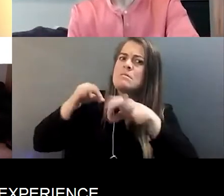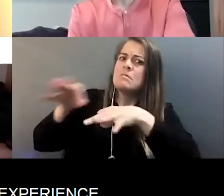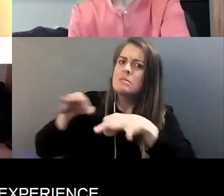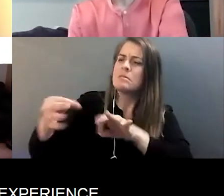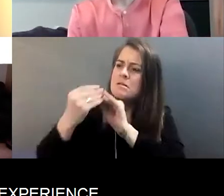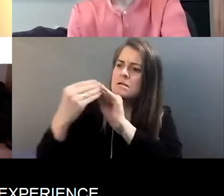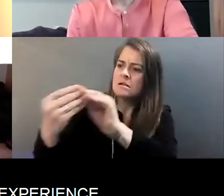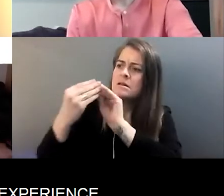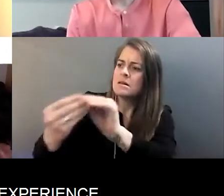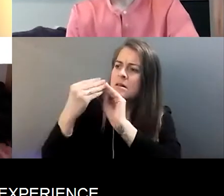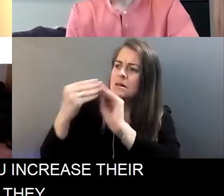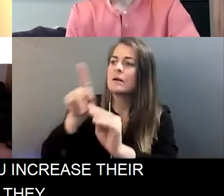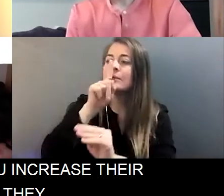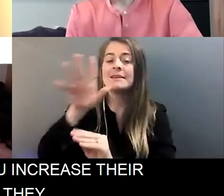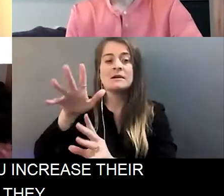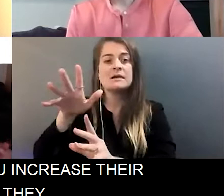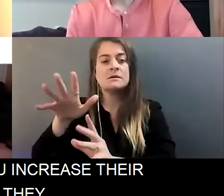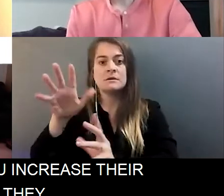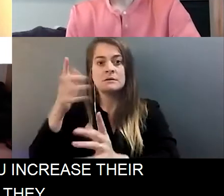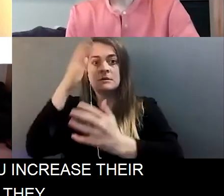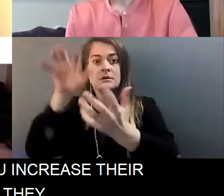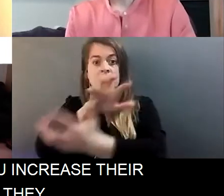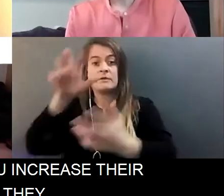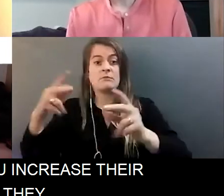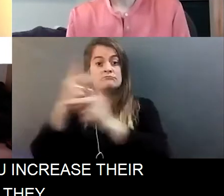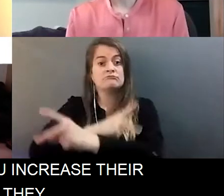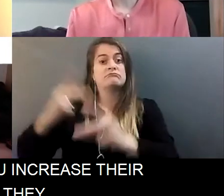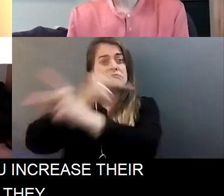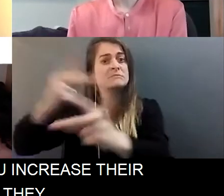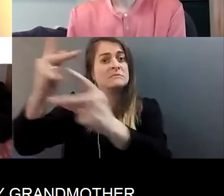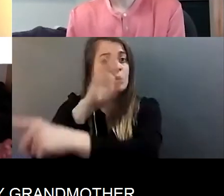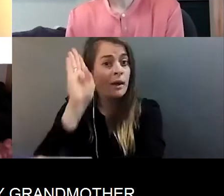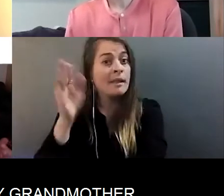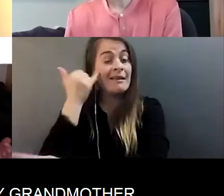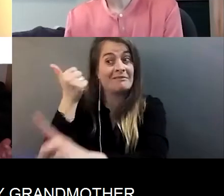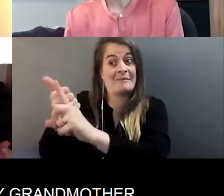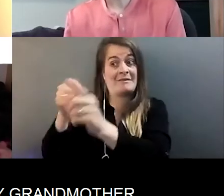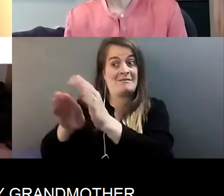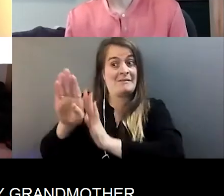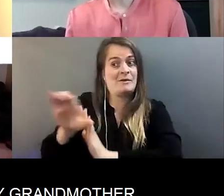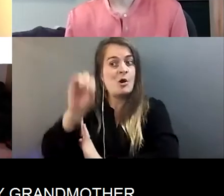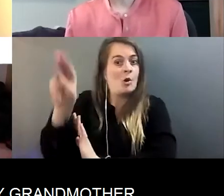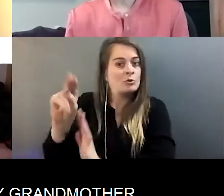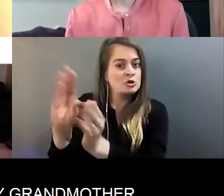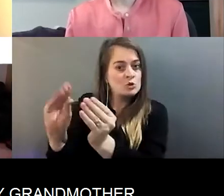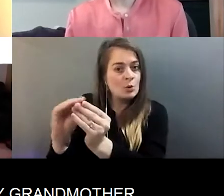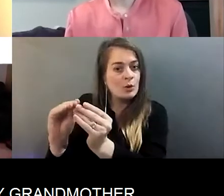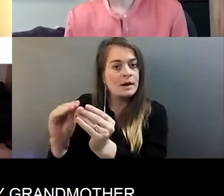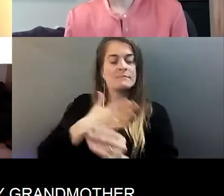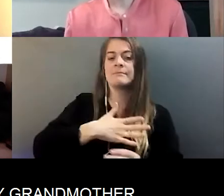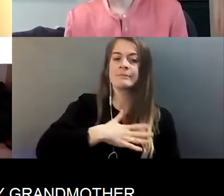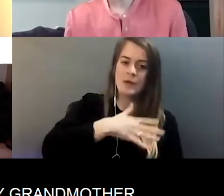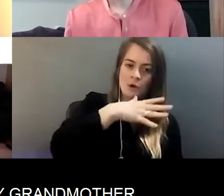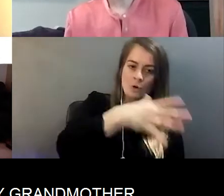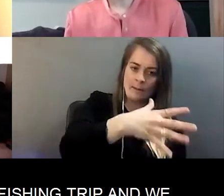reality, the more you increase their distress and confusion. So if they've got their own story, you know, my grandmother,